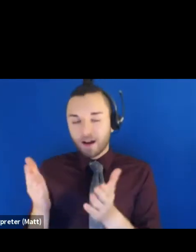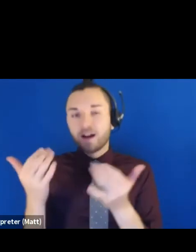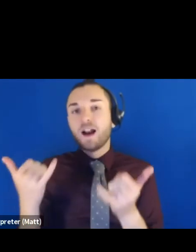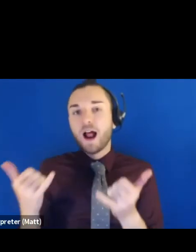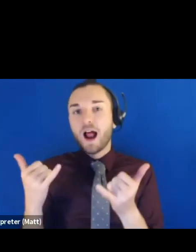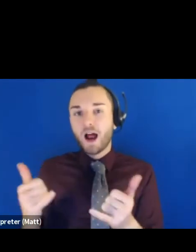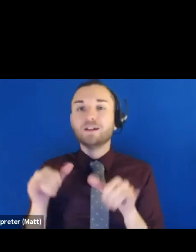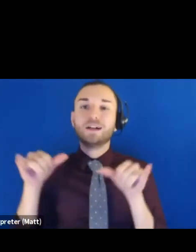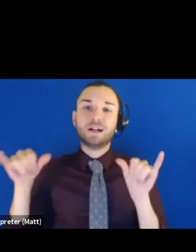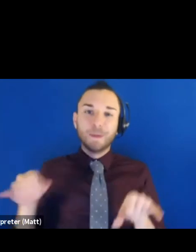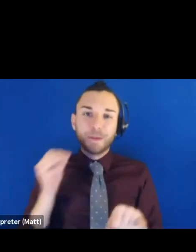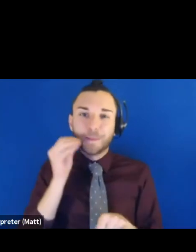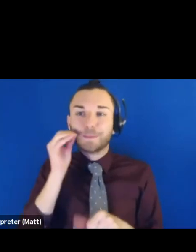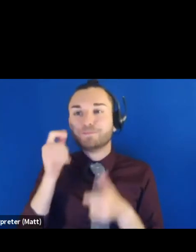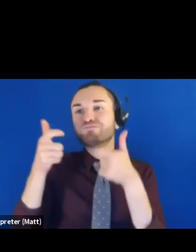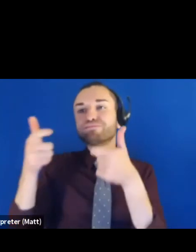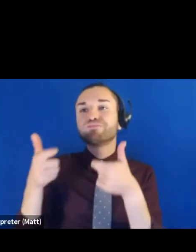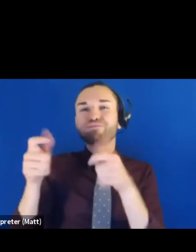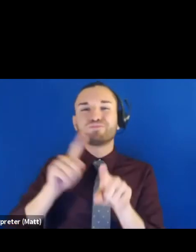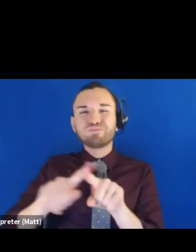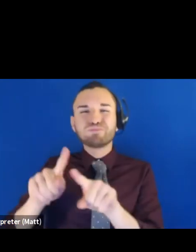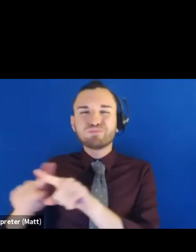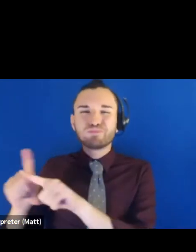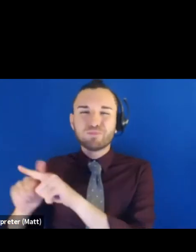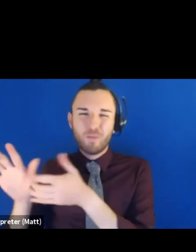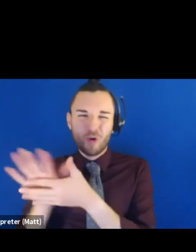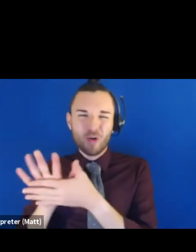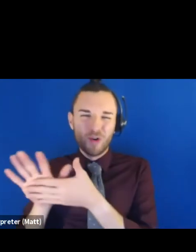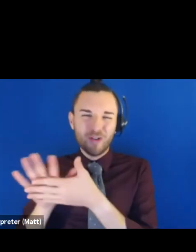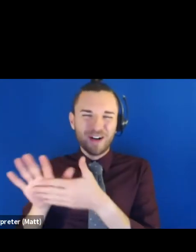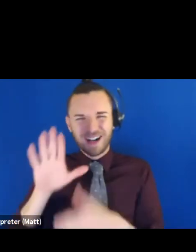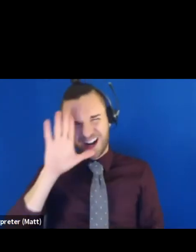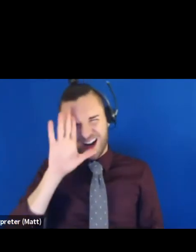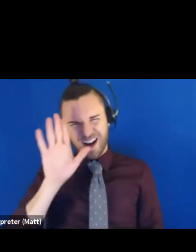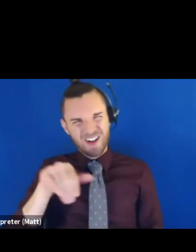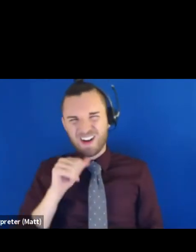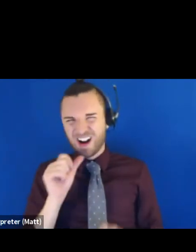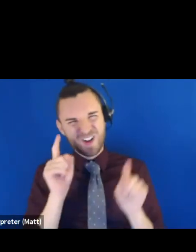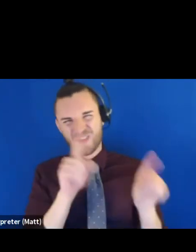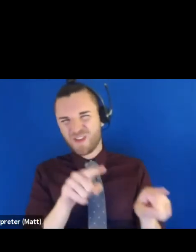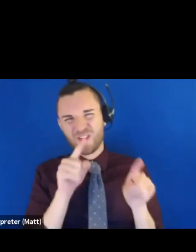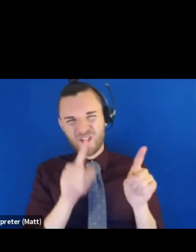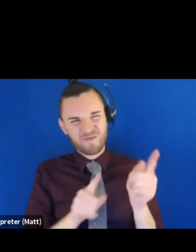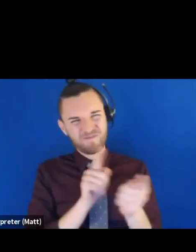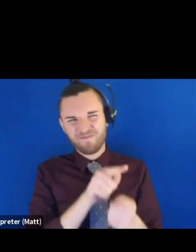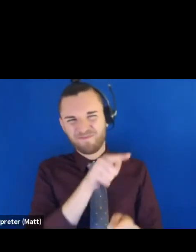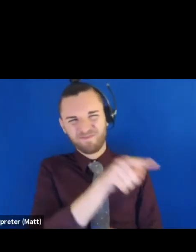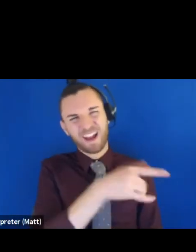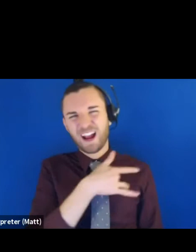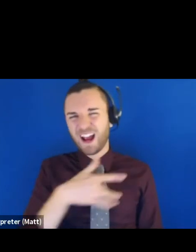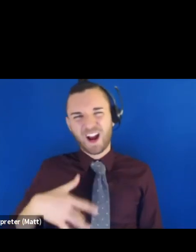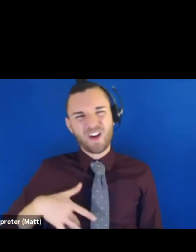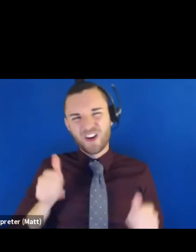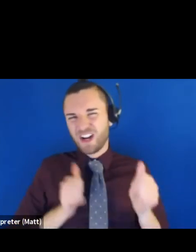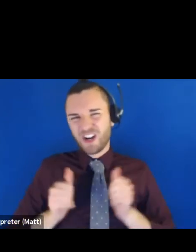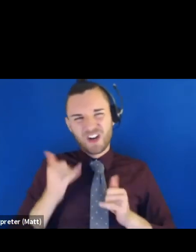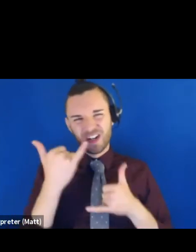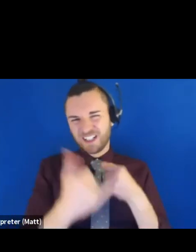has been exciting to see that thousands of you have tuned in from around the world. This is really